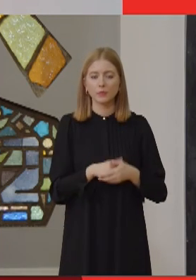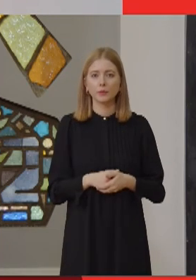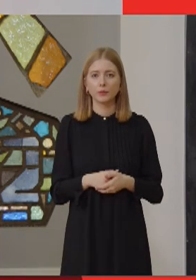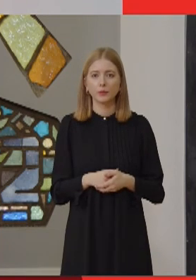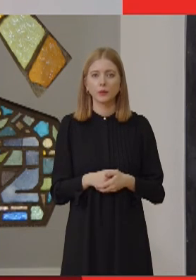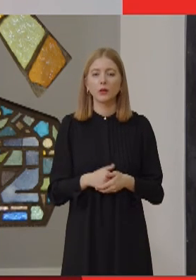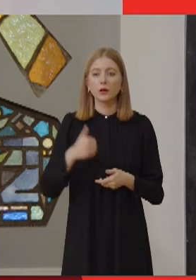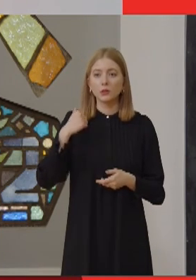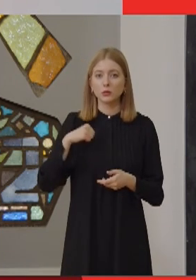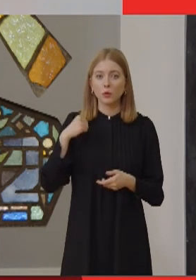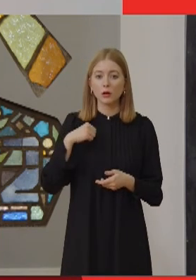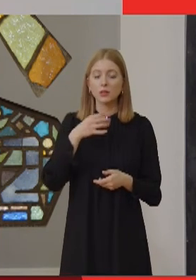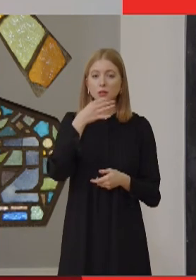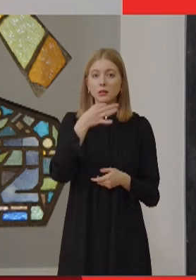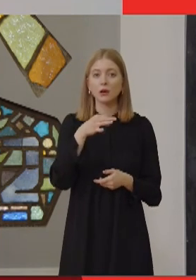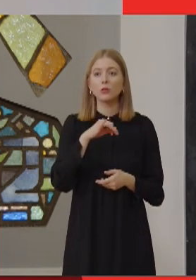that